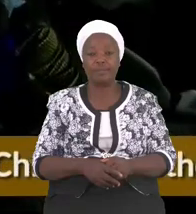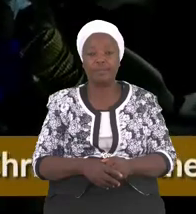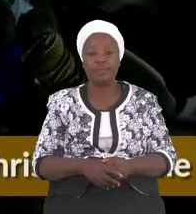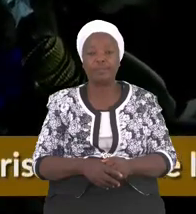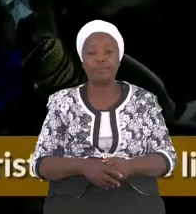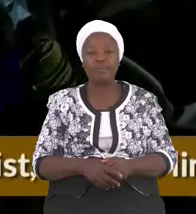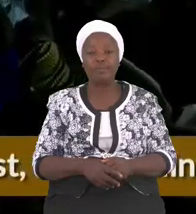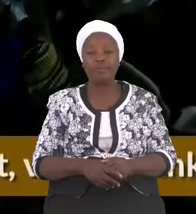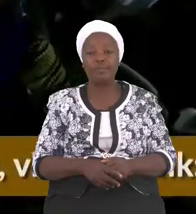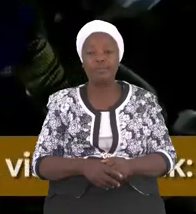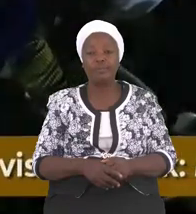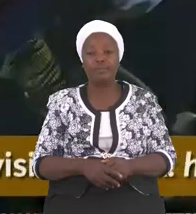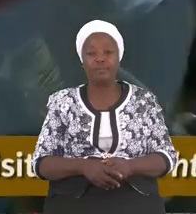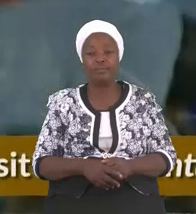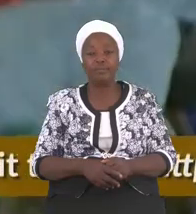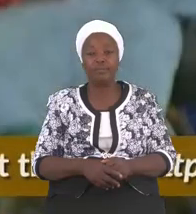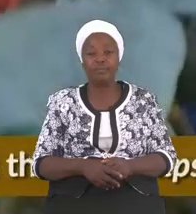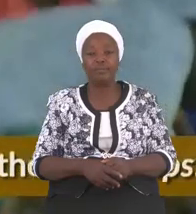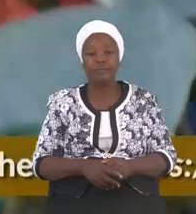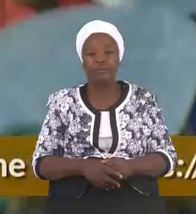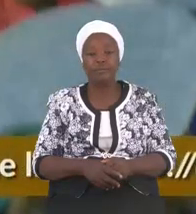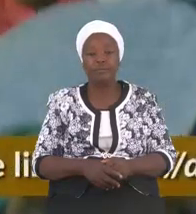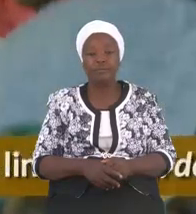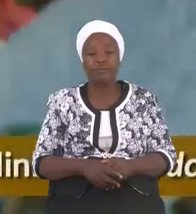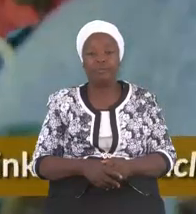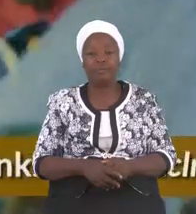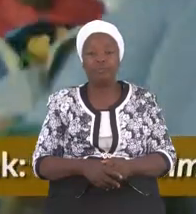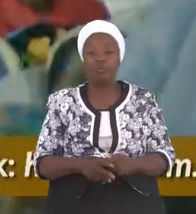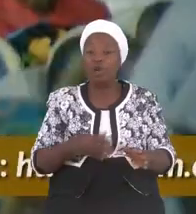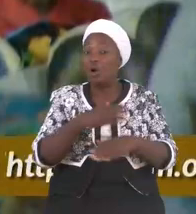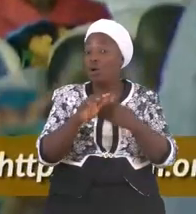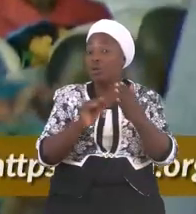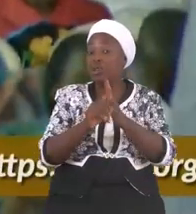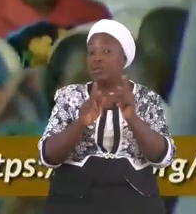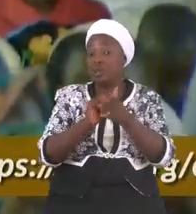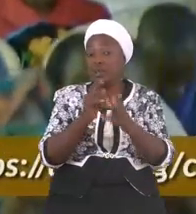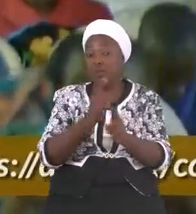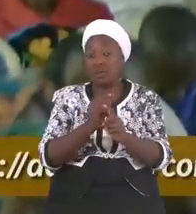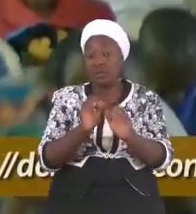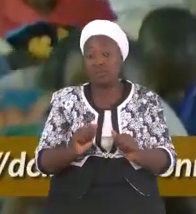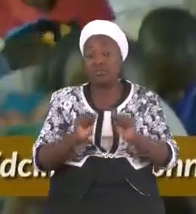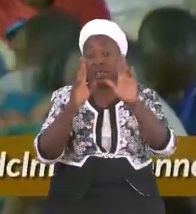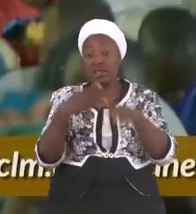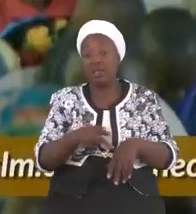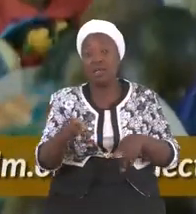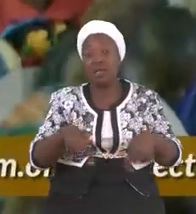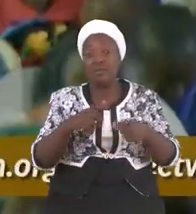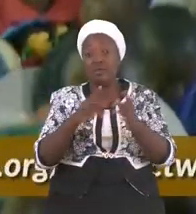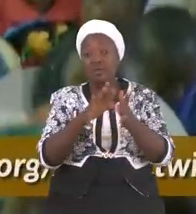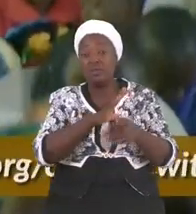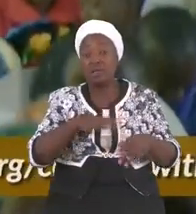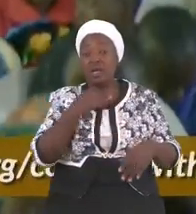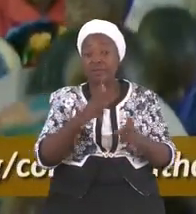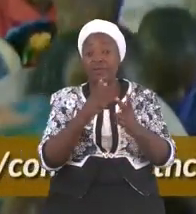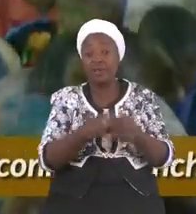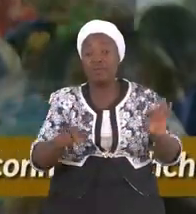very, very important personalities. Heaven rejoices with them right now.